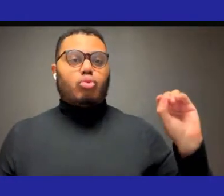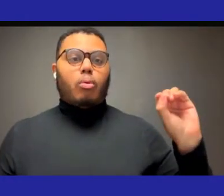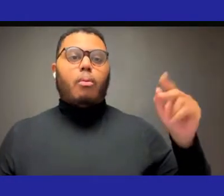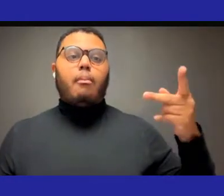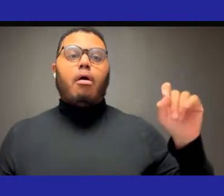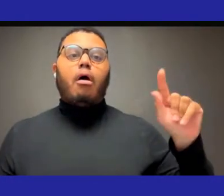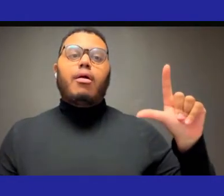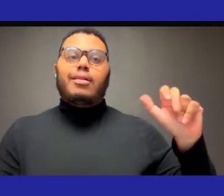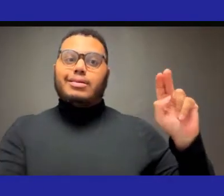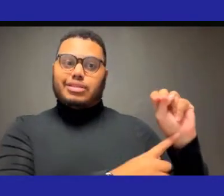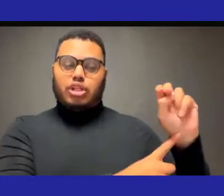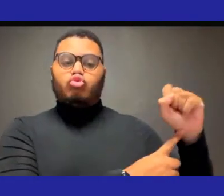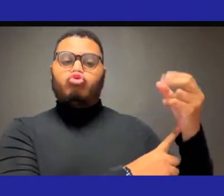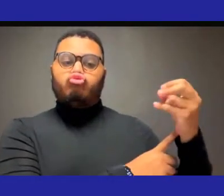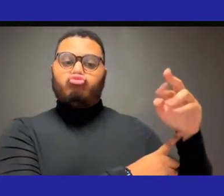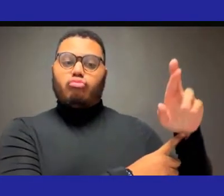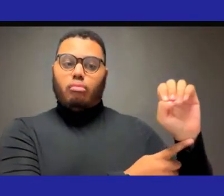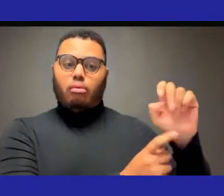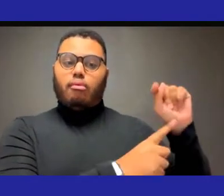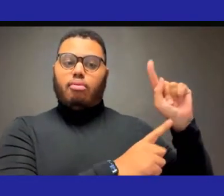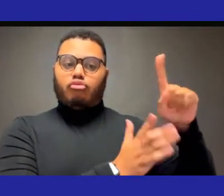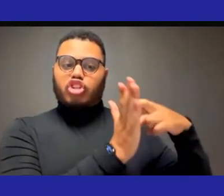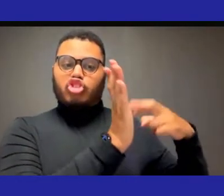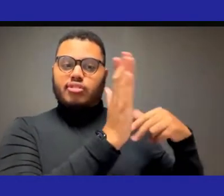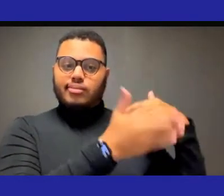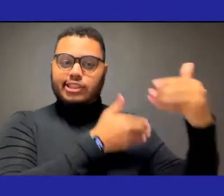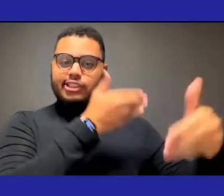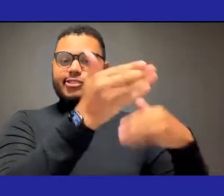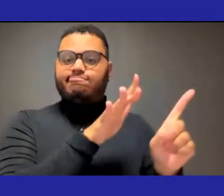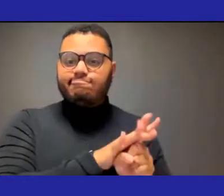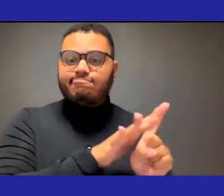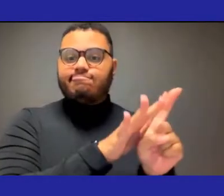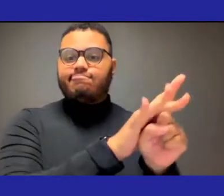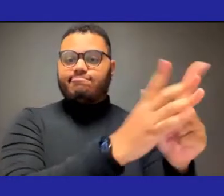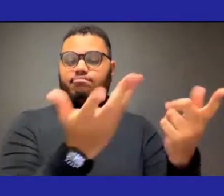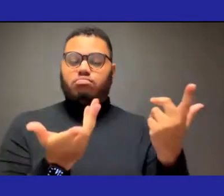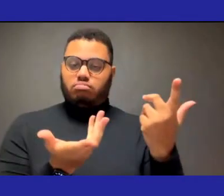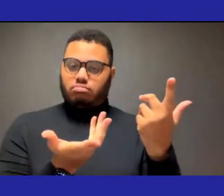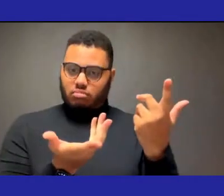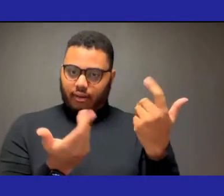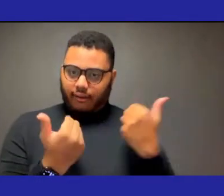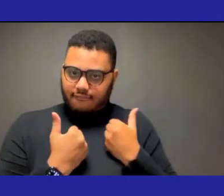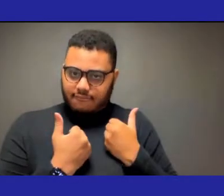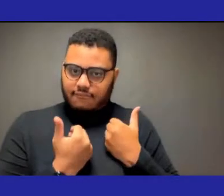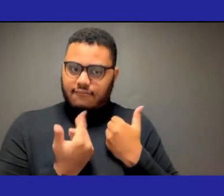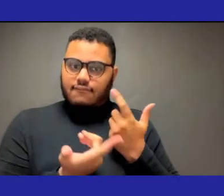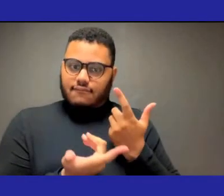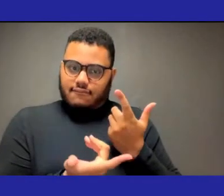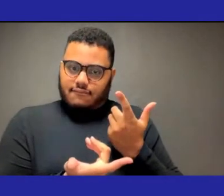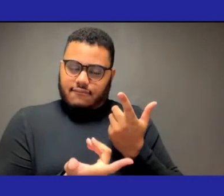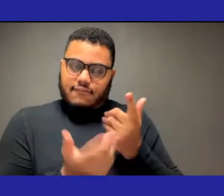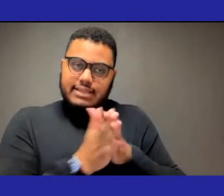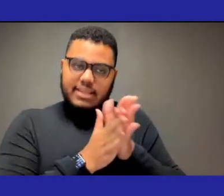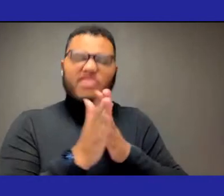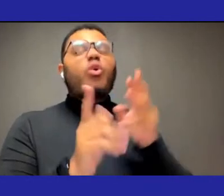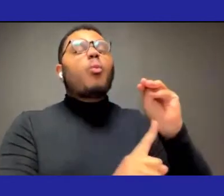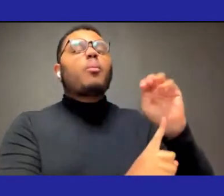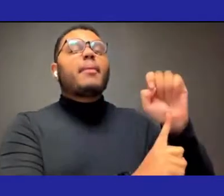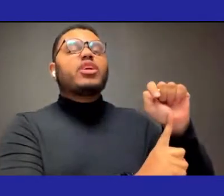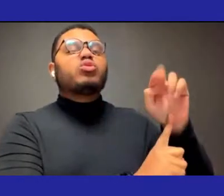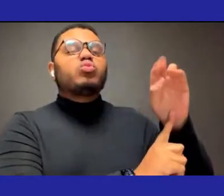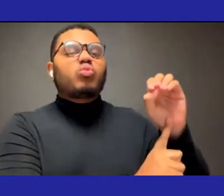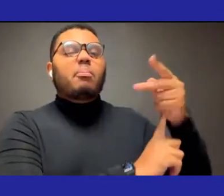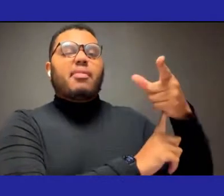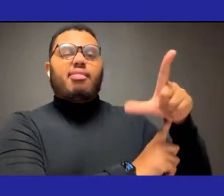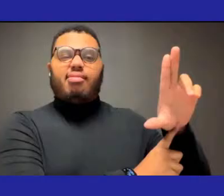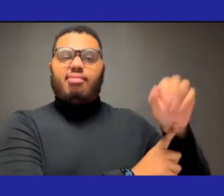occurs. Even though you would expect there's an incentive for people to do so, doing so was not